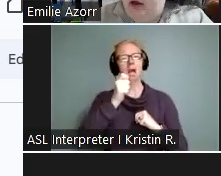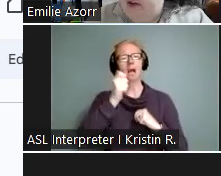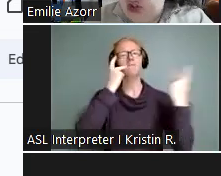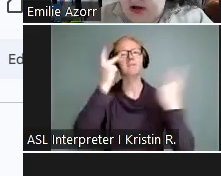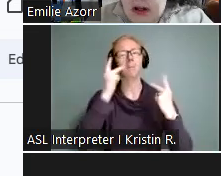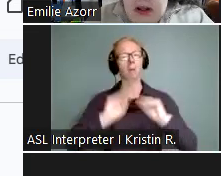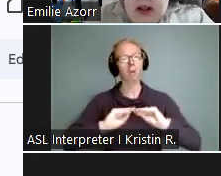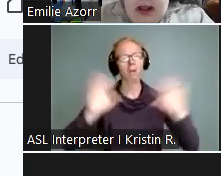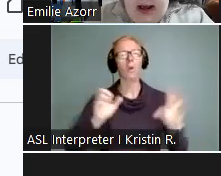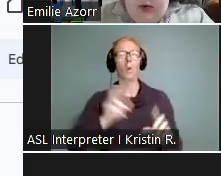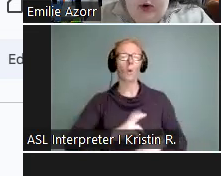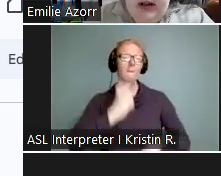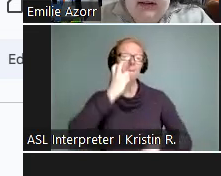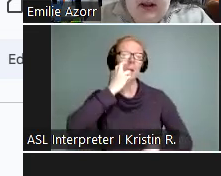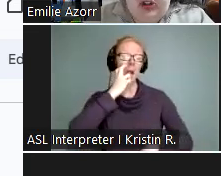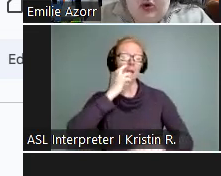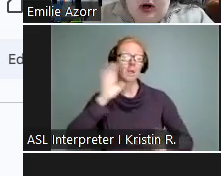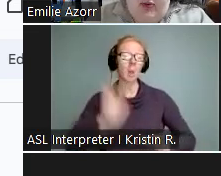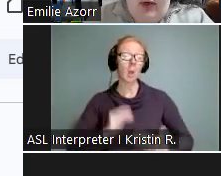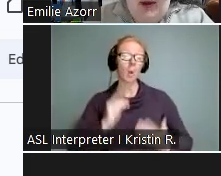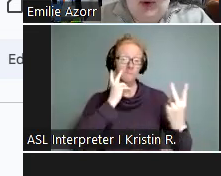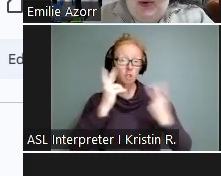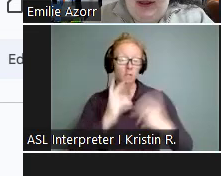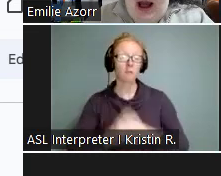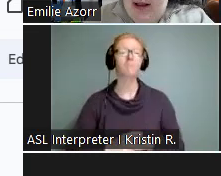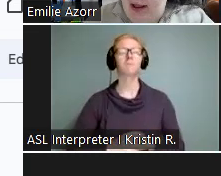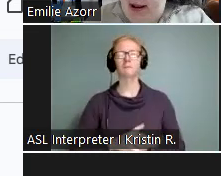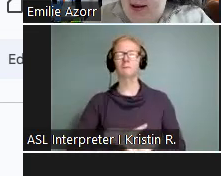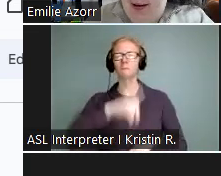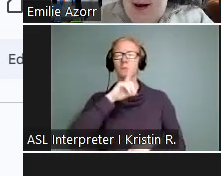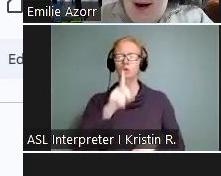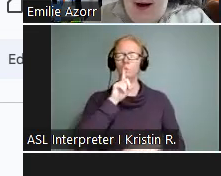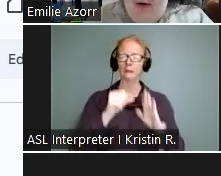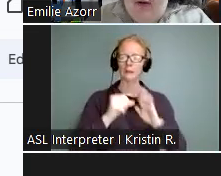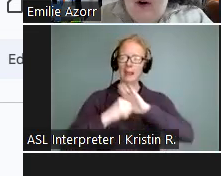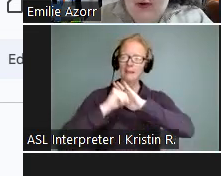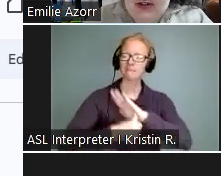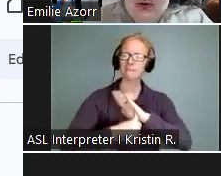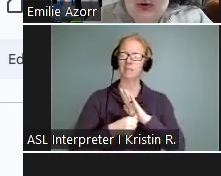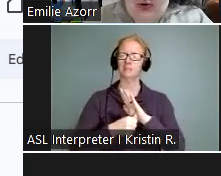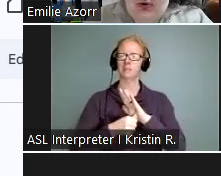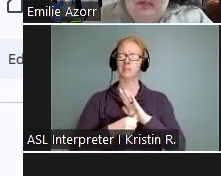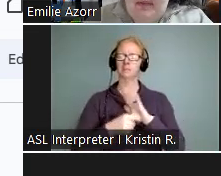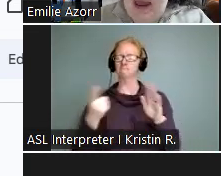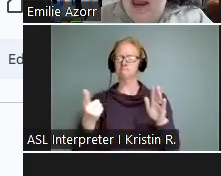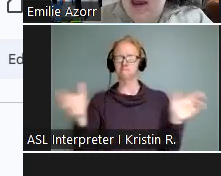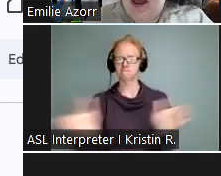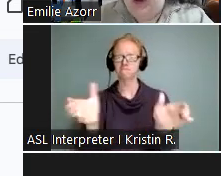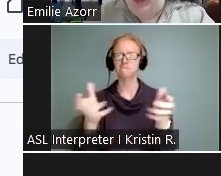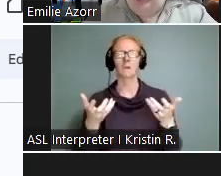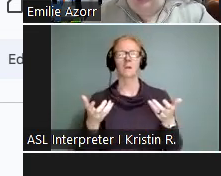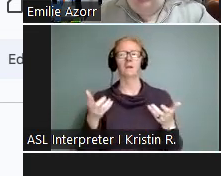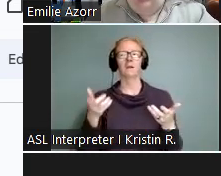and low vision. We wanted to make sure that we're really highlighting folks who